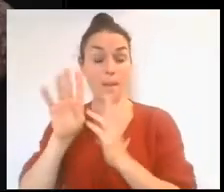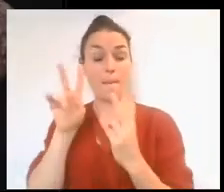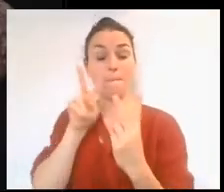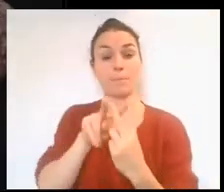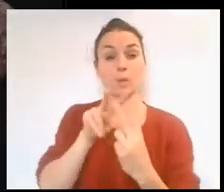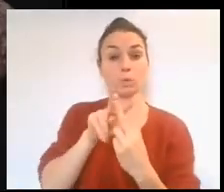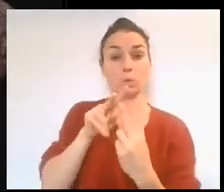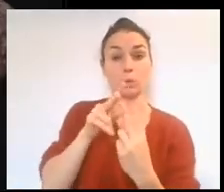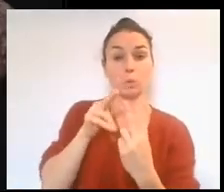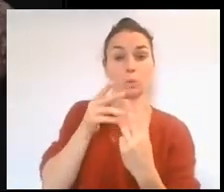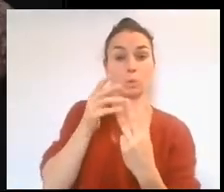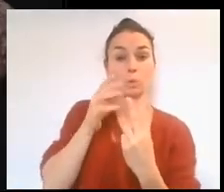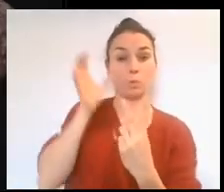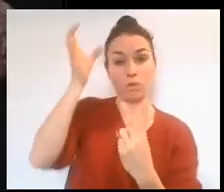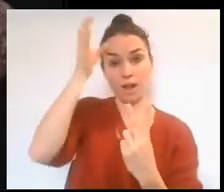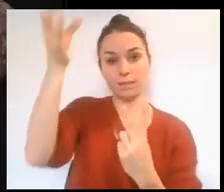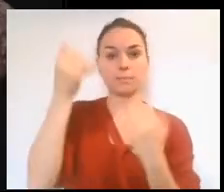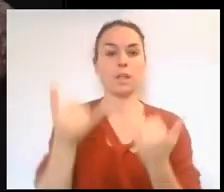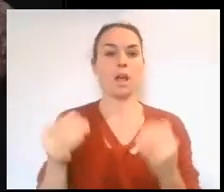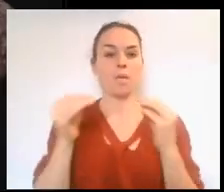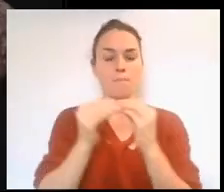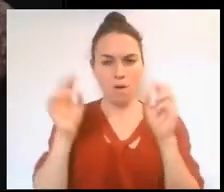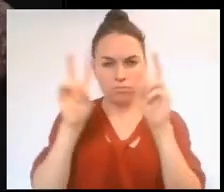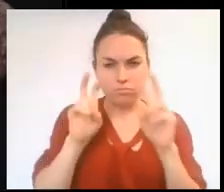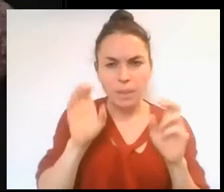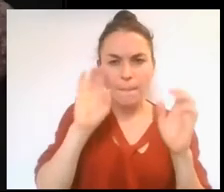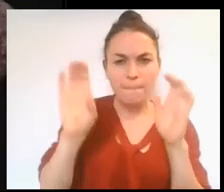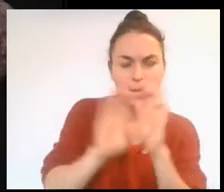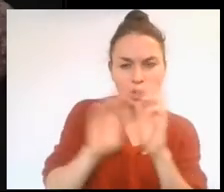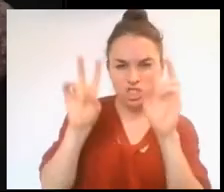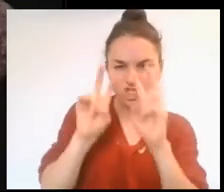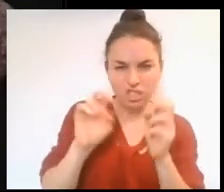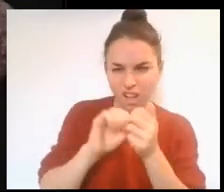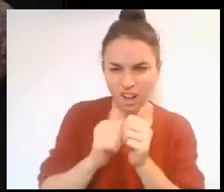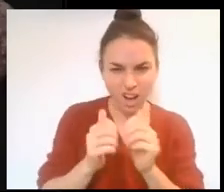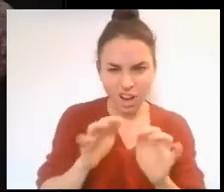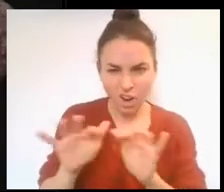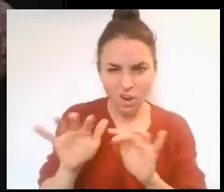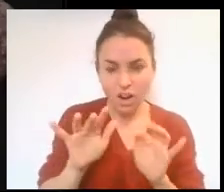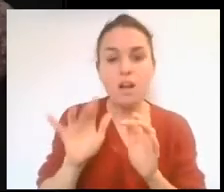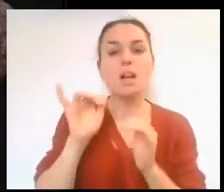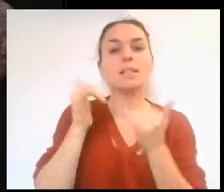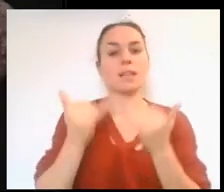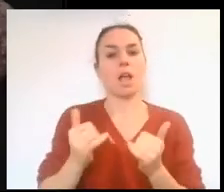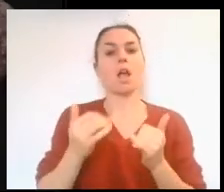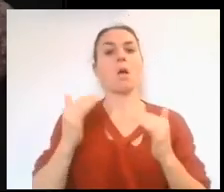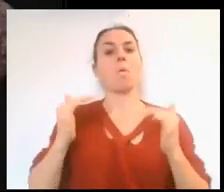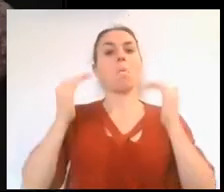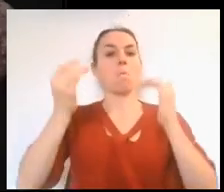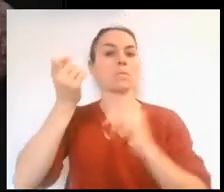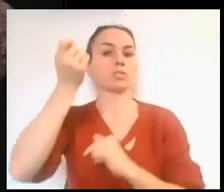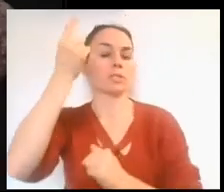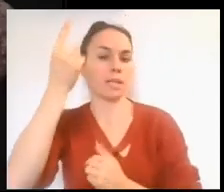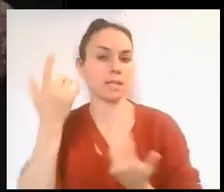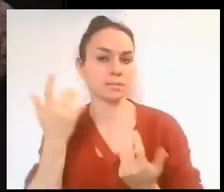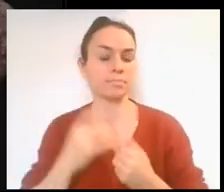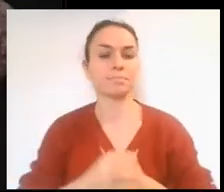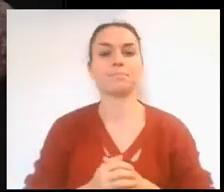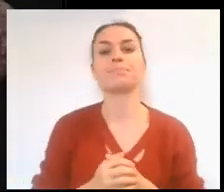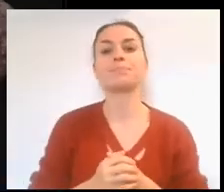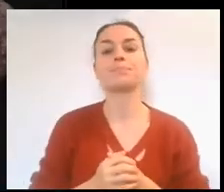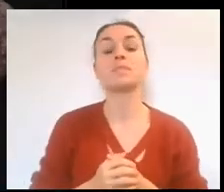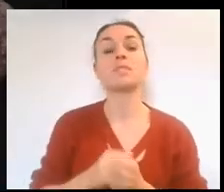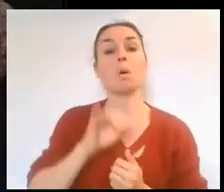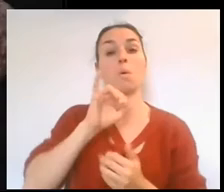by images and analysis of the data from Hubble telescope. All of this activity takes